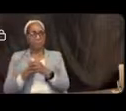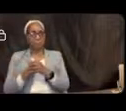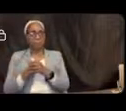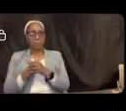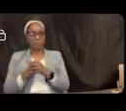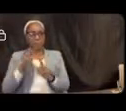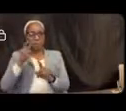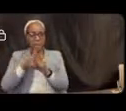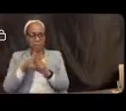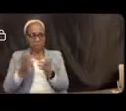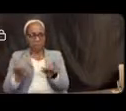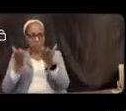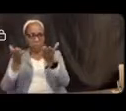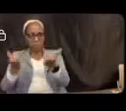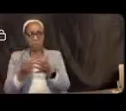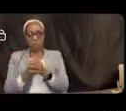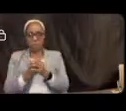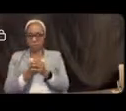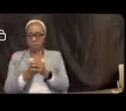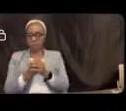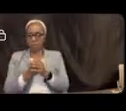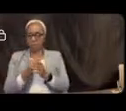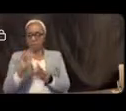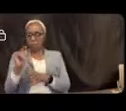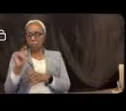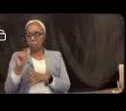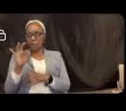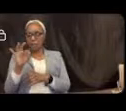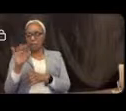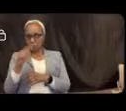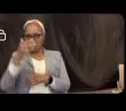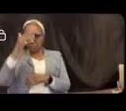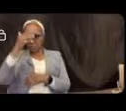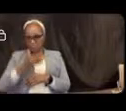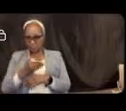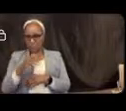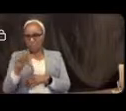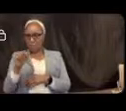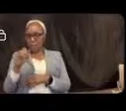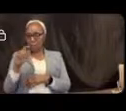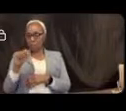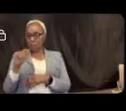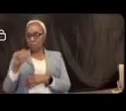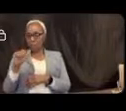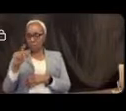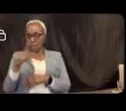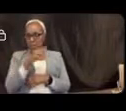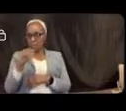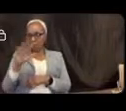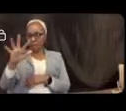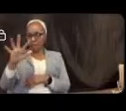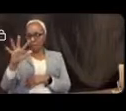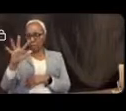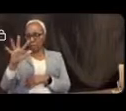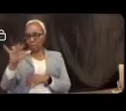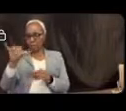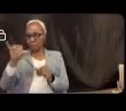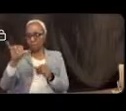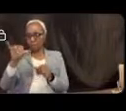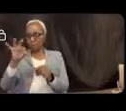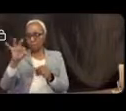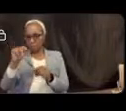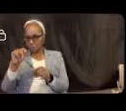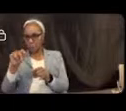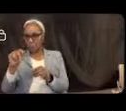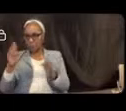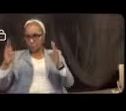The applicant is proposing 25-foot front and rear setbacks and 5-foot side setbacks.